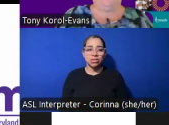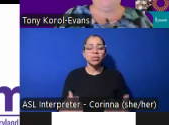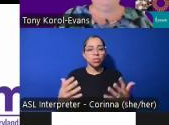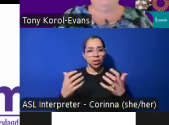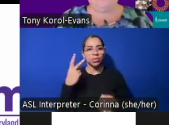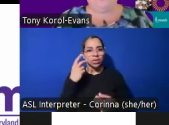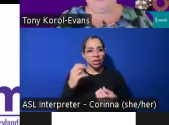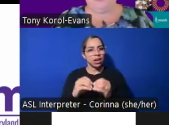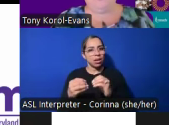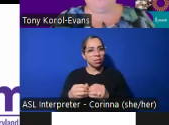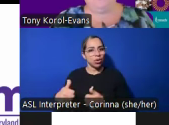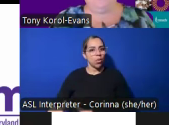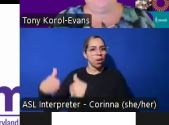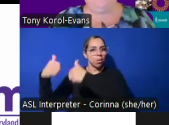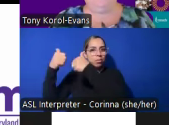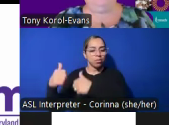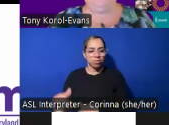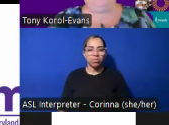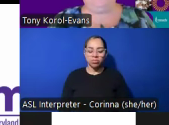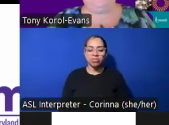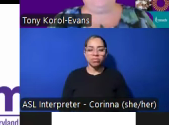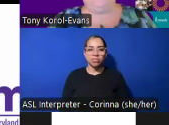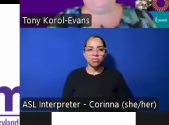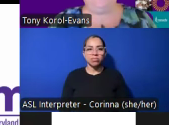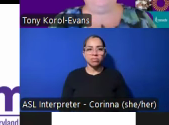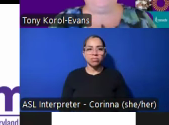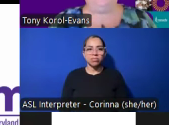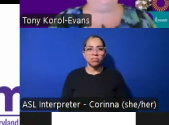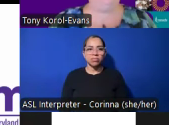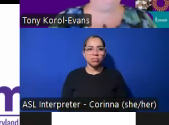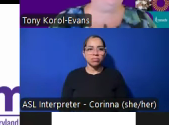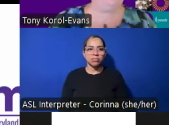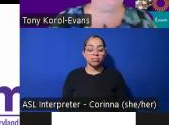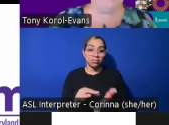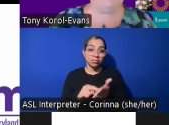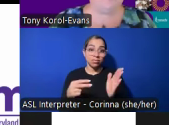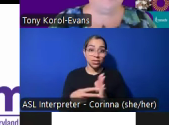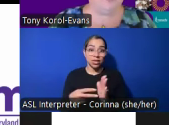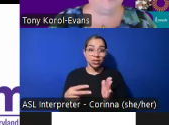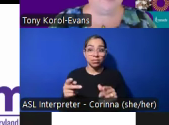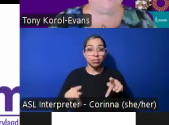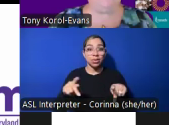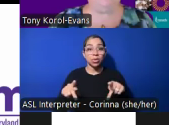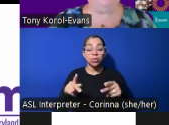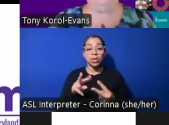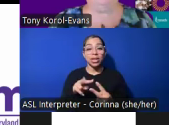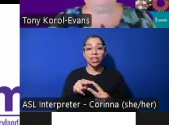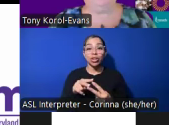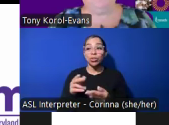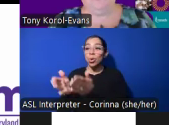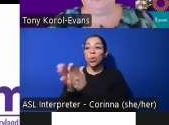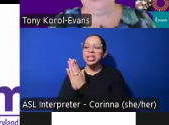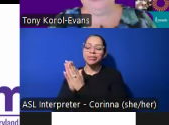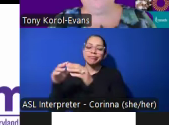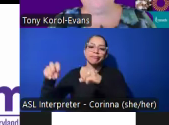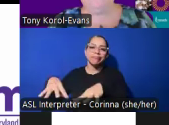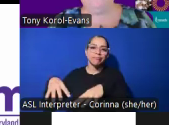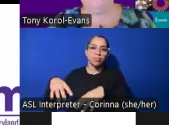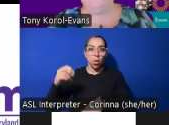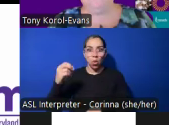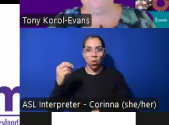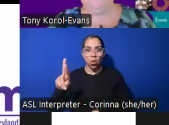number go up much higher, because what it means is people are either dropping the request or they're being rolled